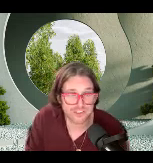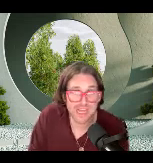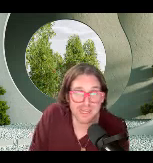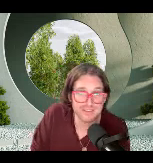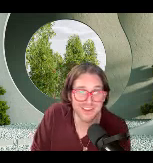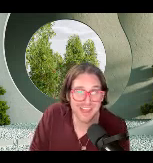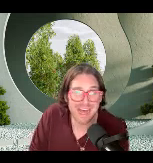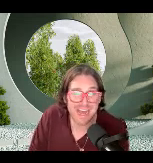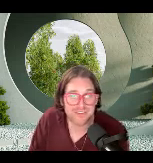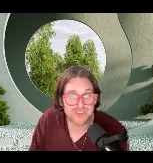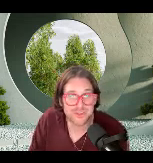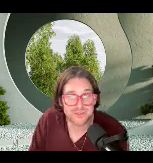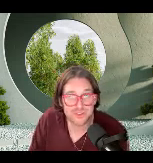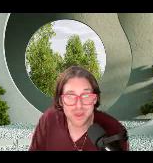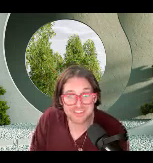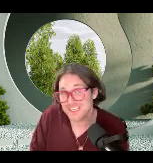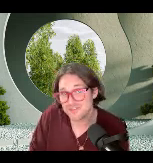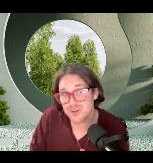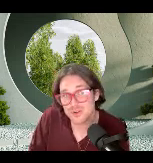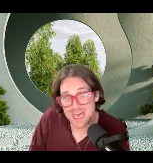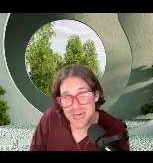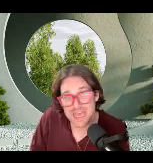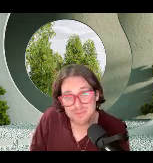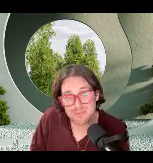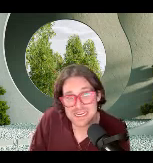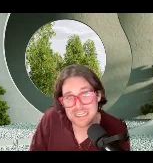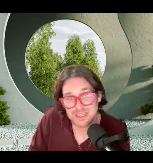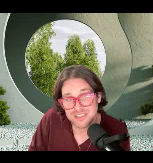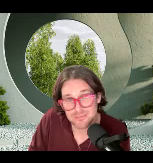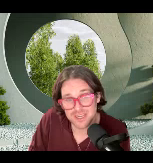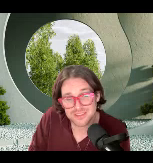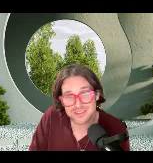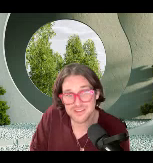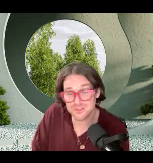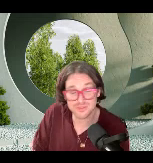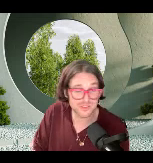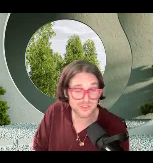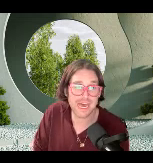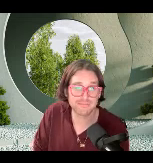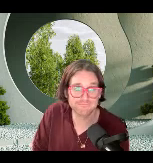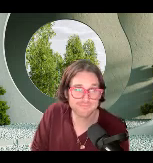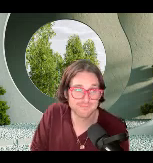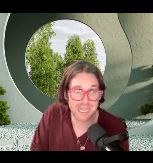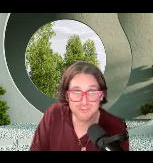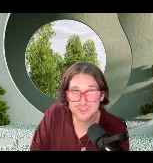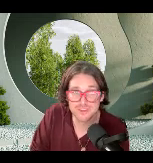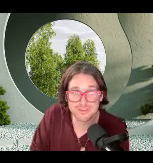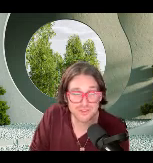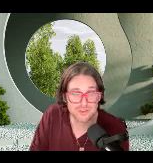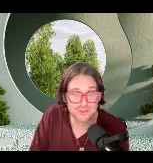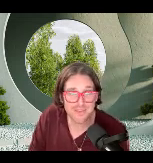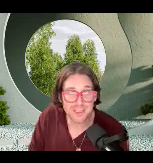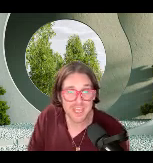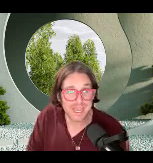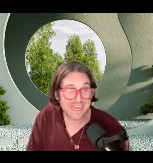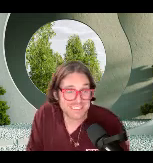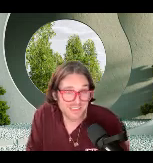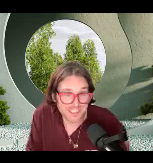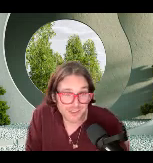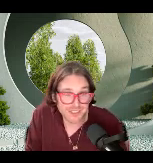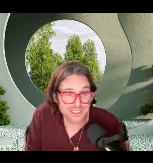work after class. I have students who have a difficult time in academic subjects and students who do not. I have students who